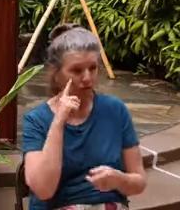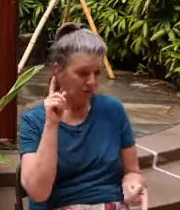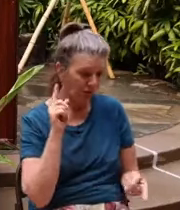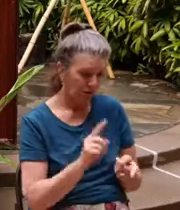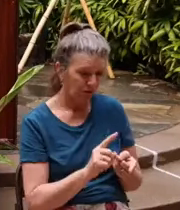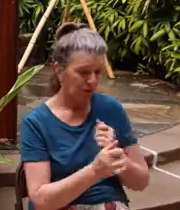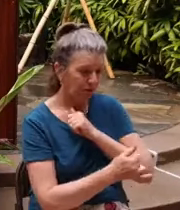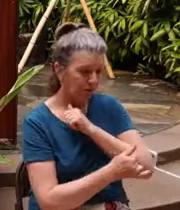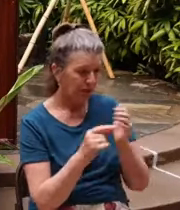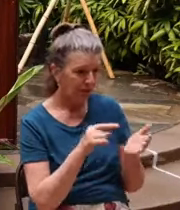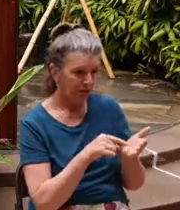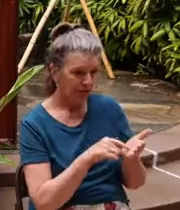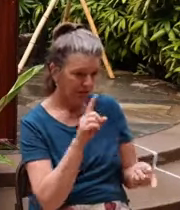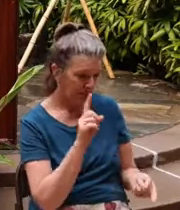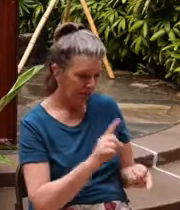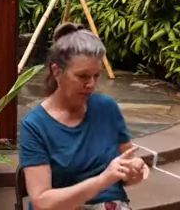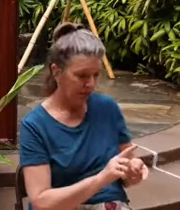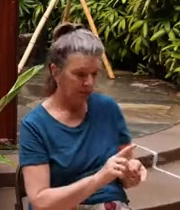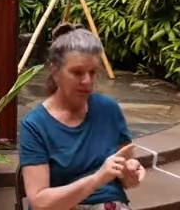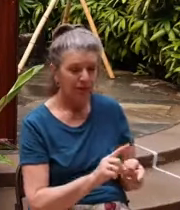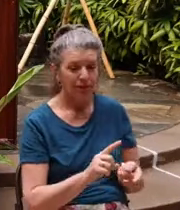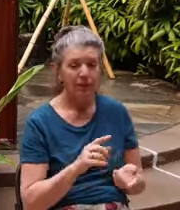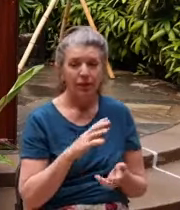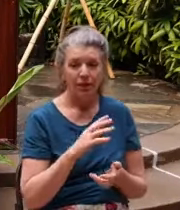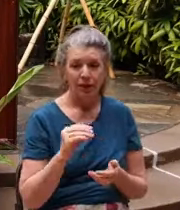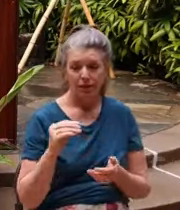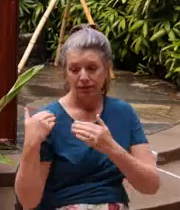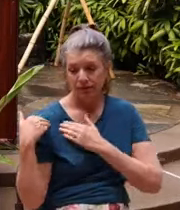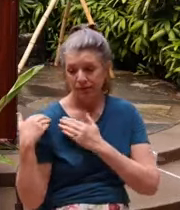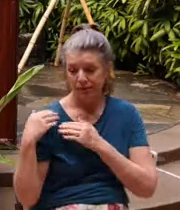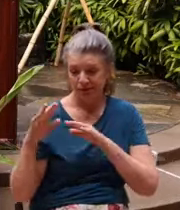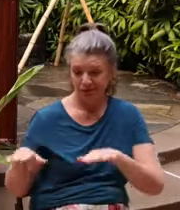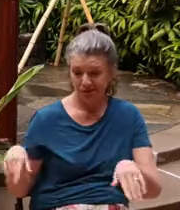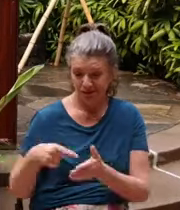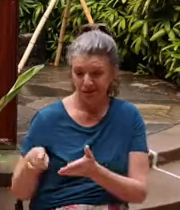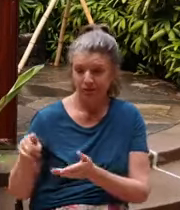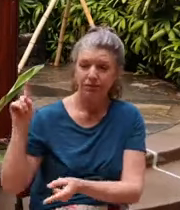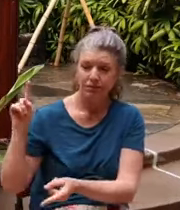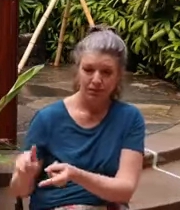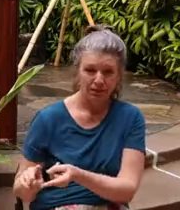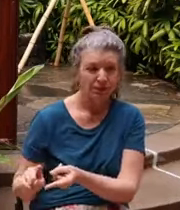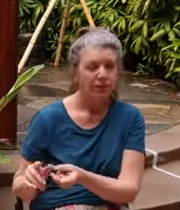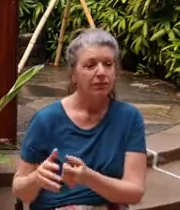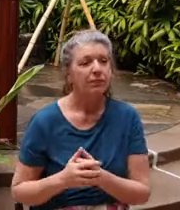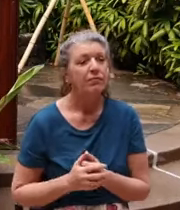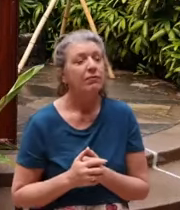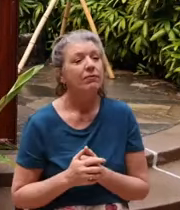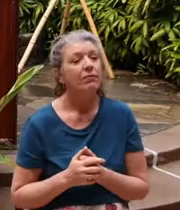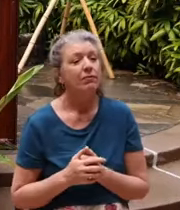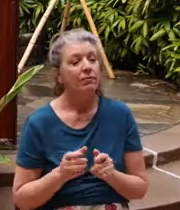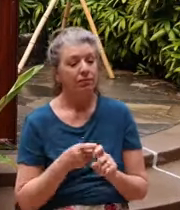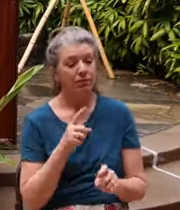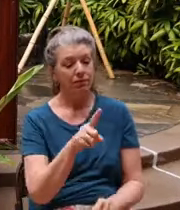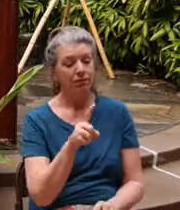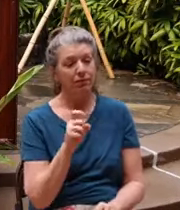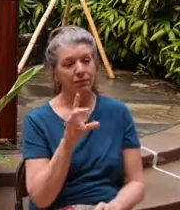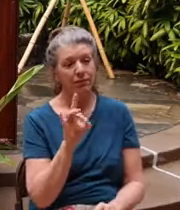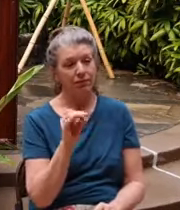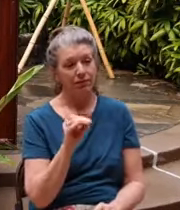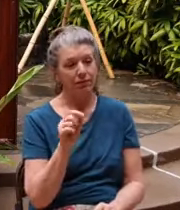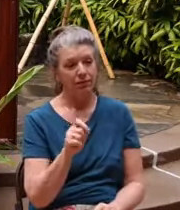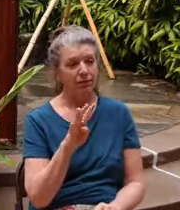debt and reduce the liabilities that our children must pay. Of the $180.4 million